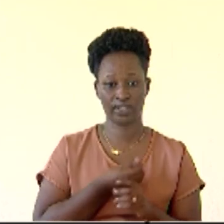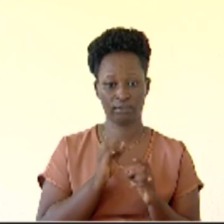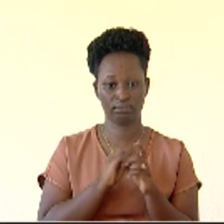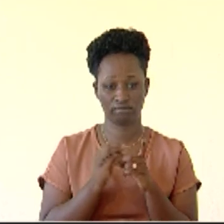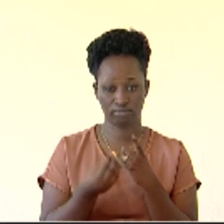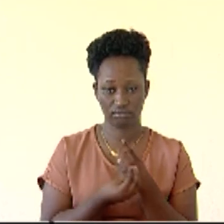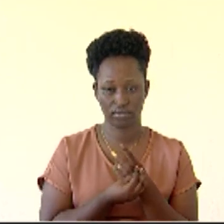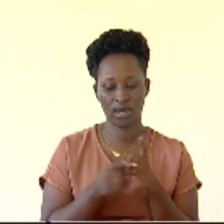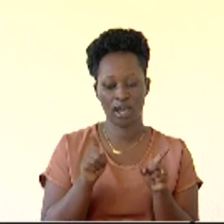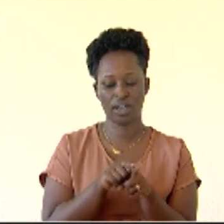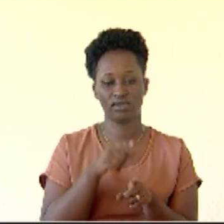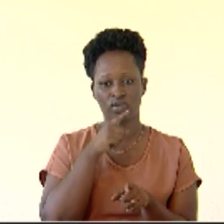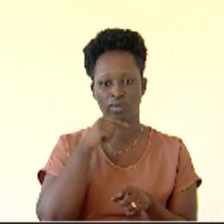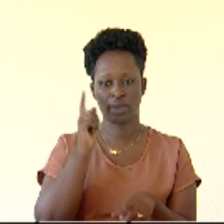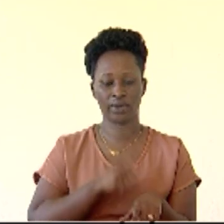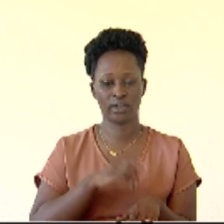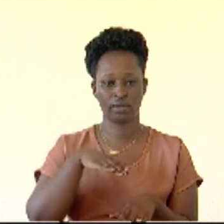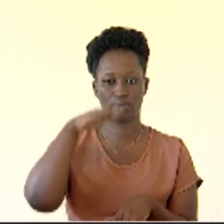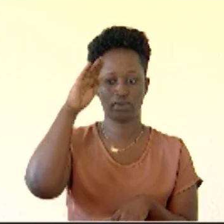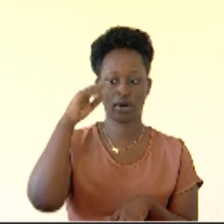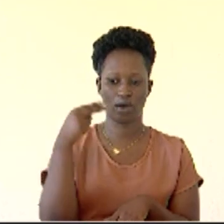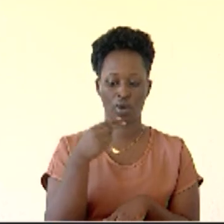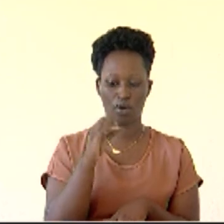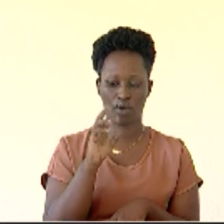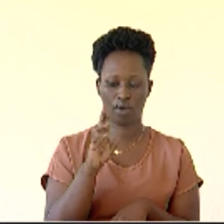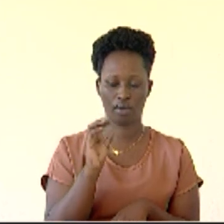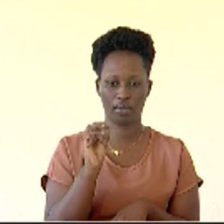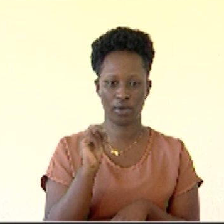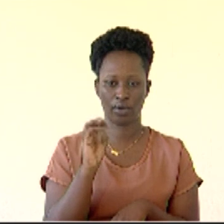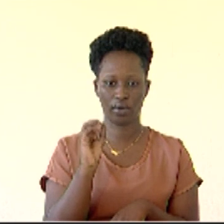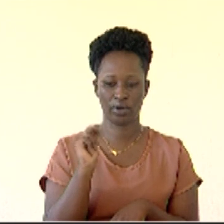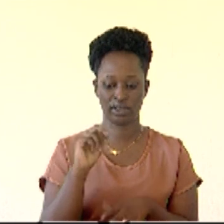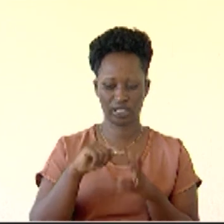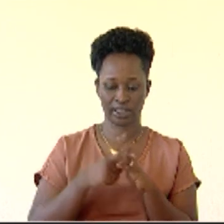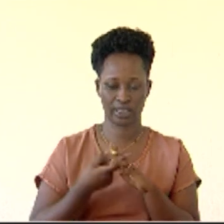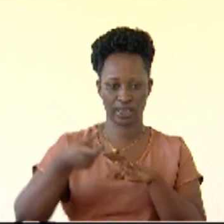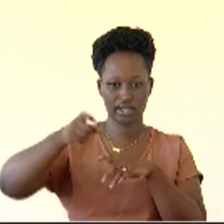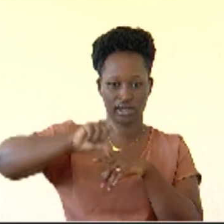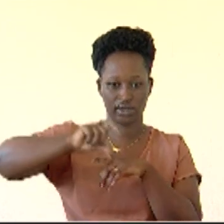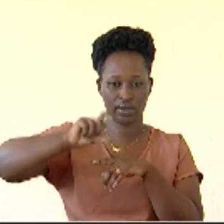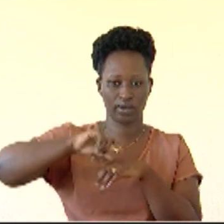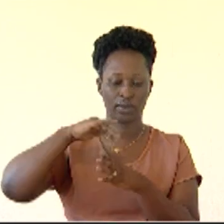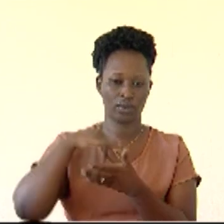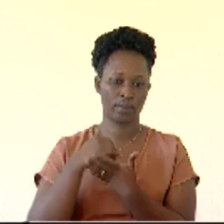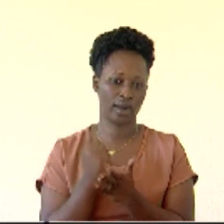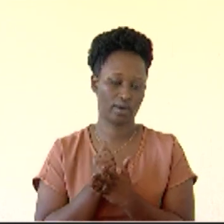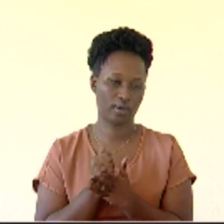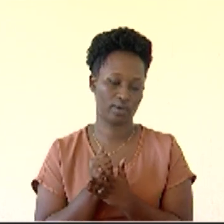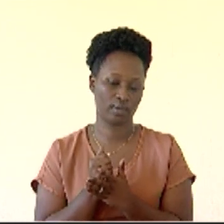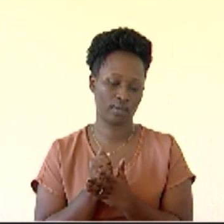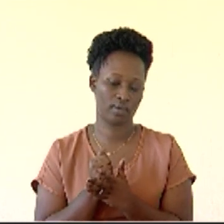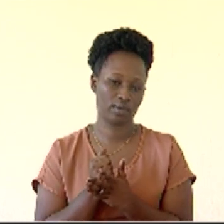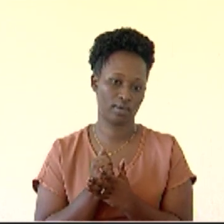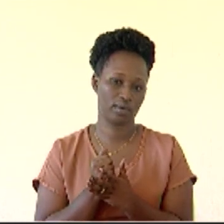the man gets old, the hormone decreases because these epididymis, these are no